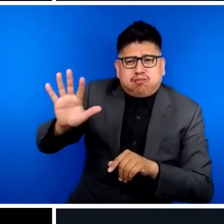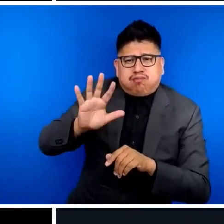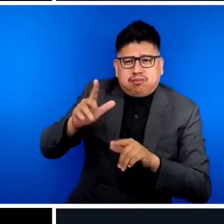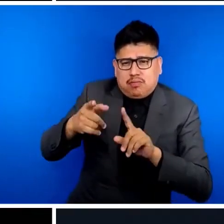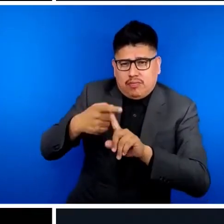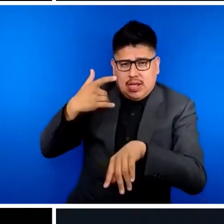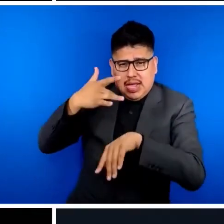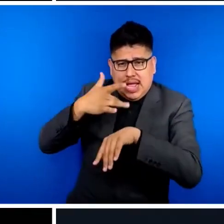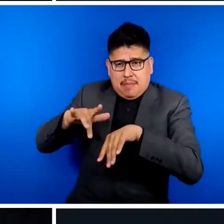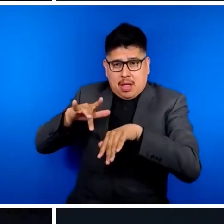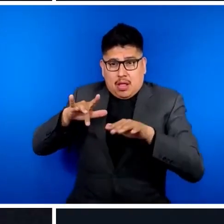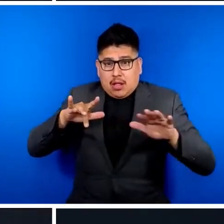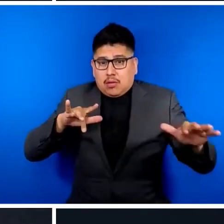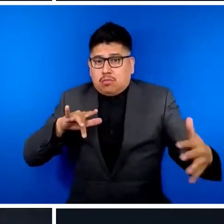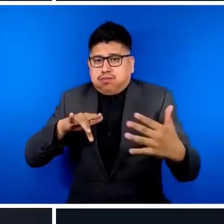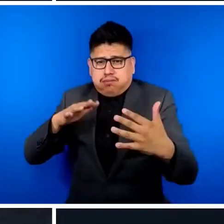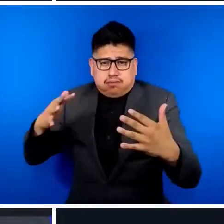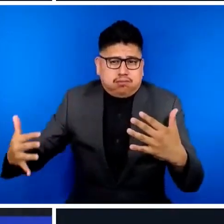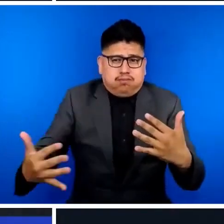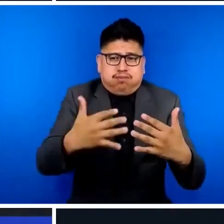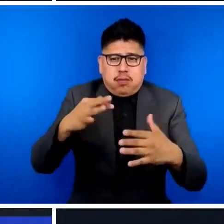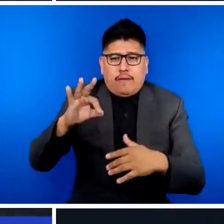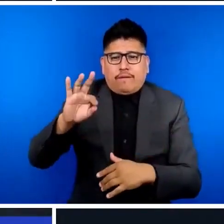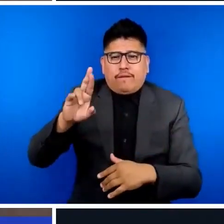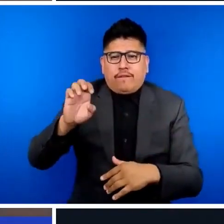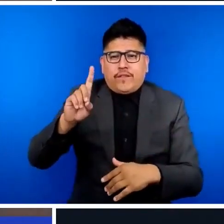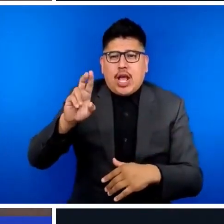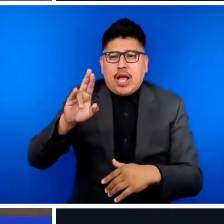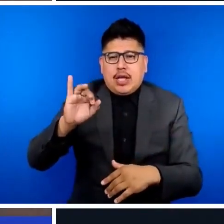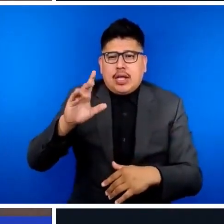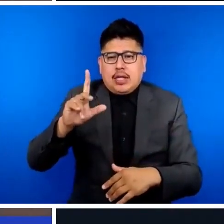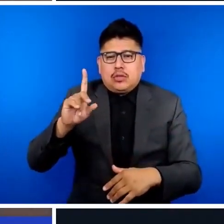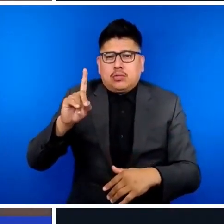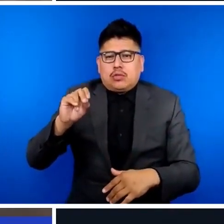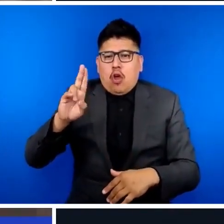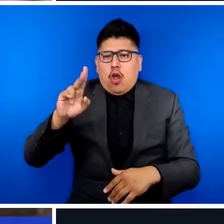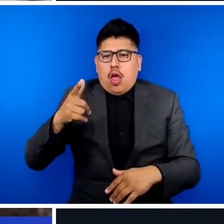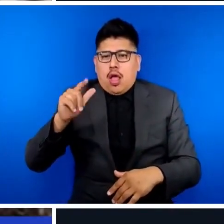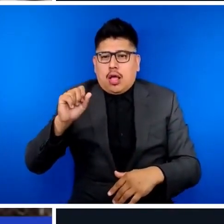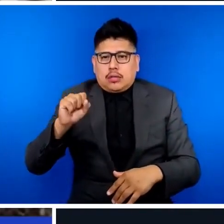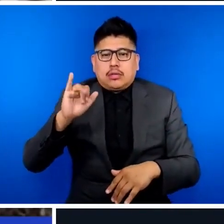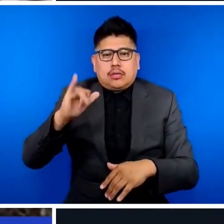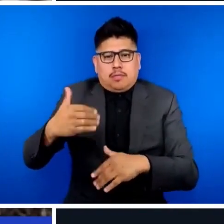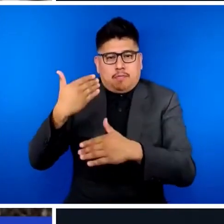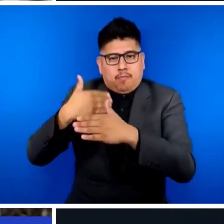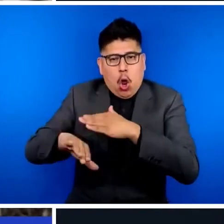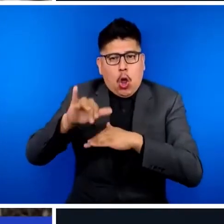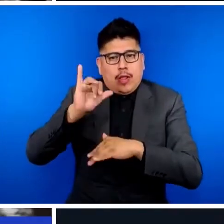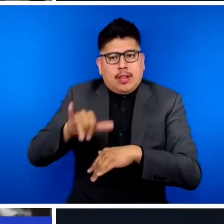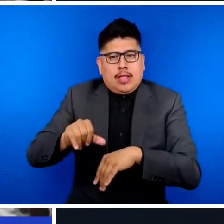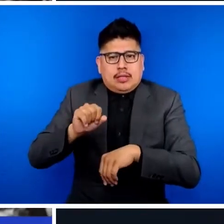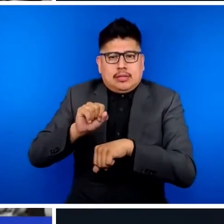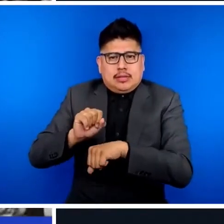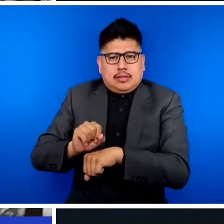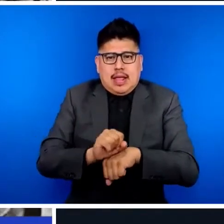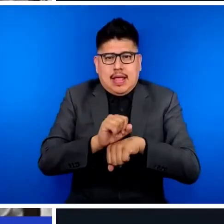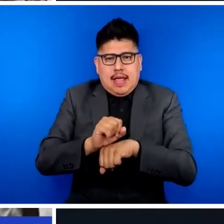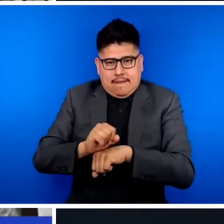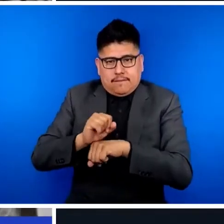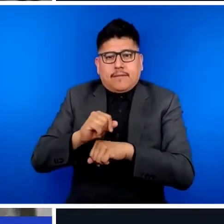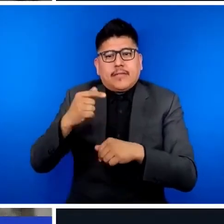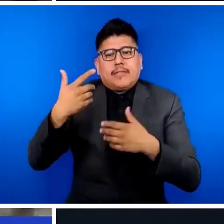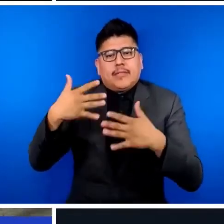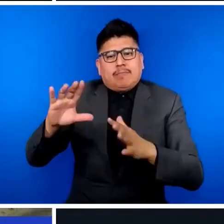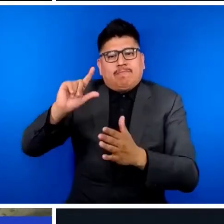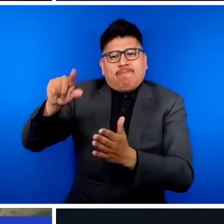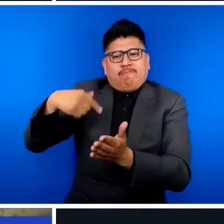the... Frederick Douglass was born into slavery. I was a graduate from this peculiar institution, with my diploma